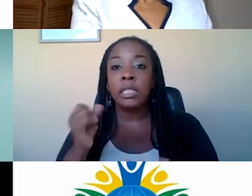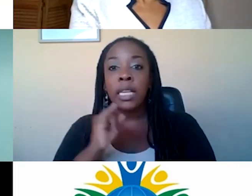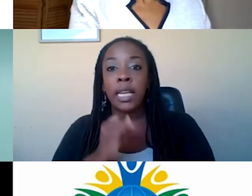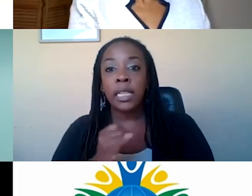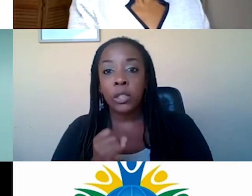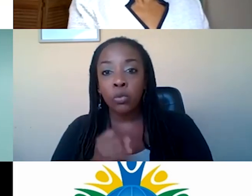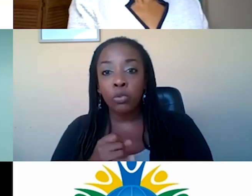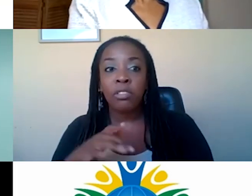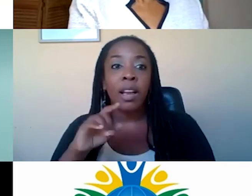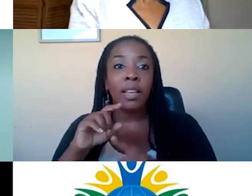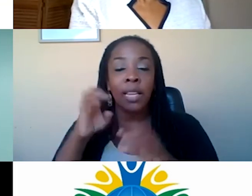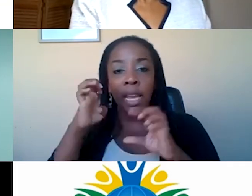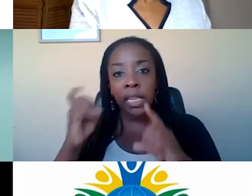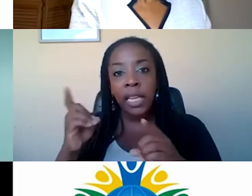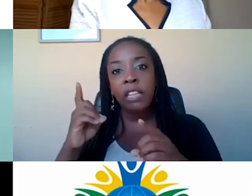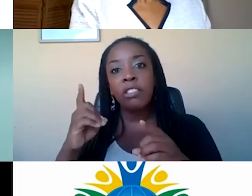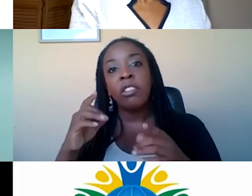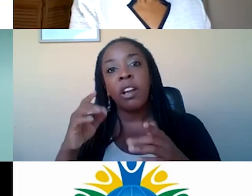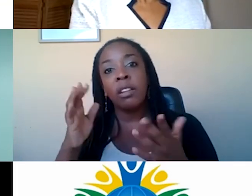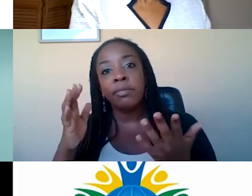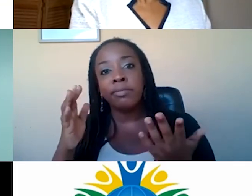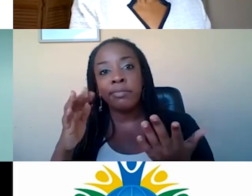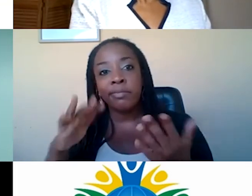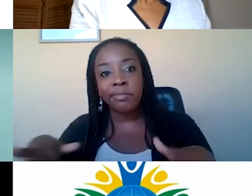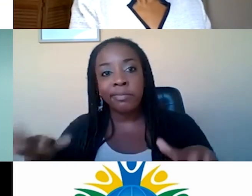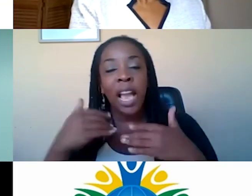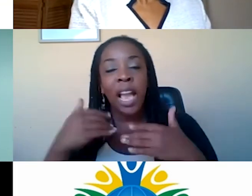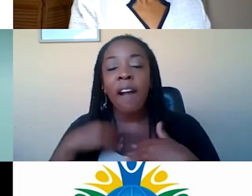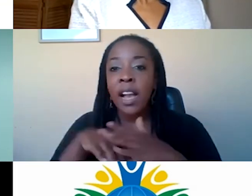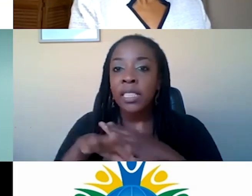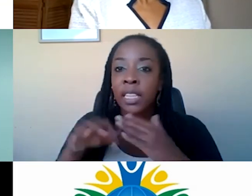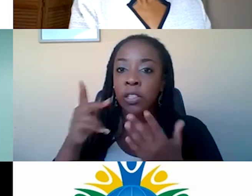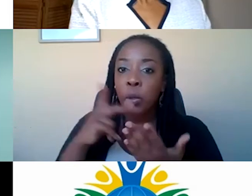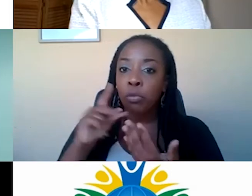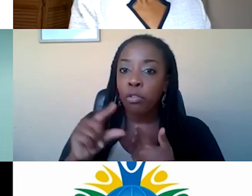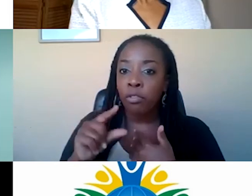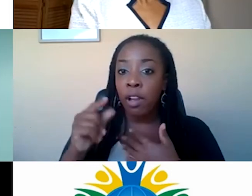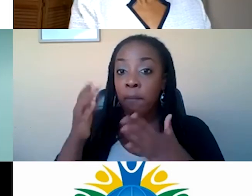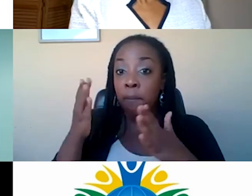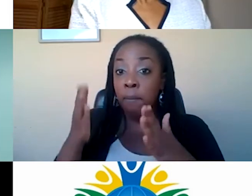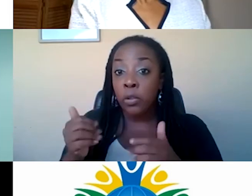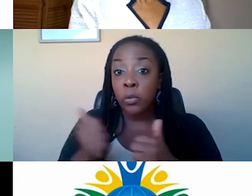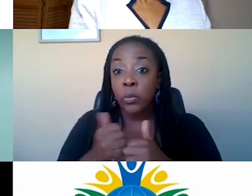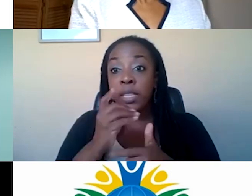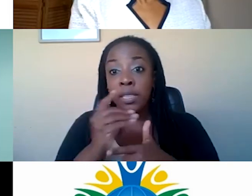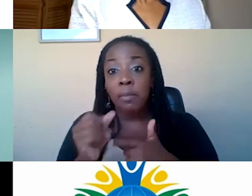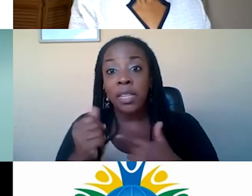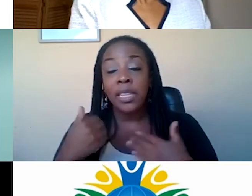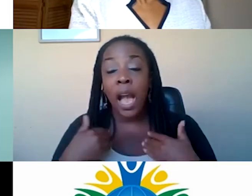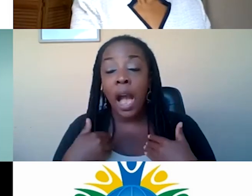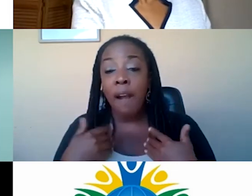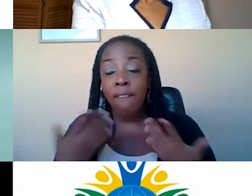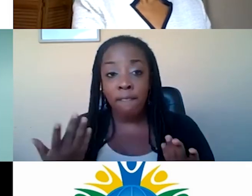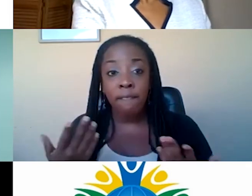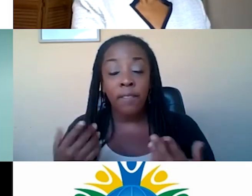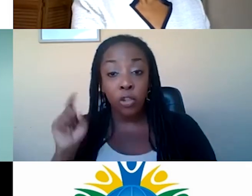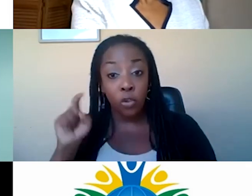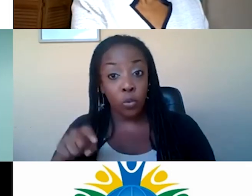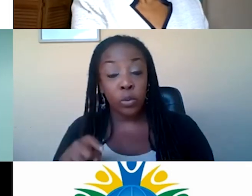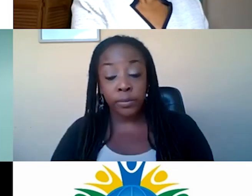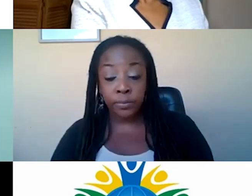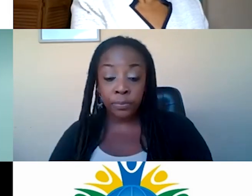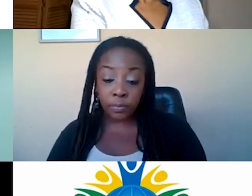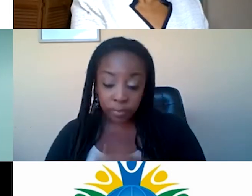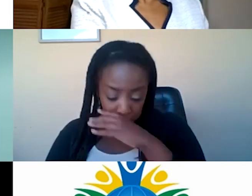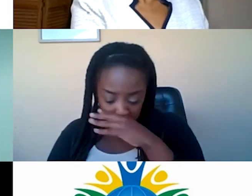facilities have accessible programs to persons with disabilities, and ensure that their programs rather are accessible